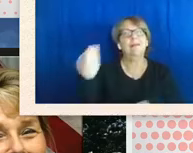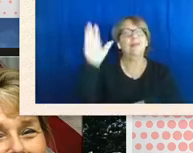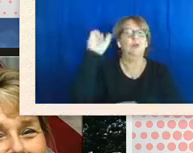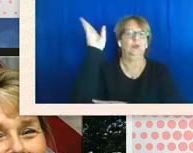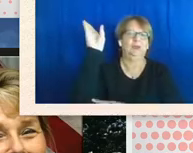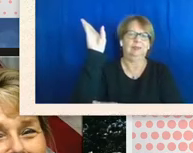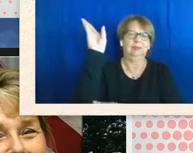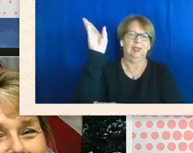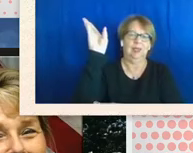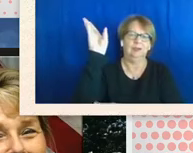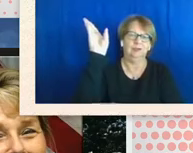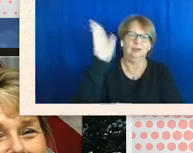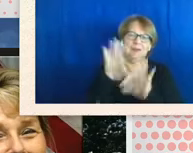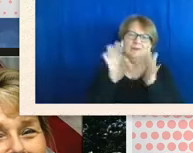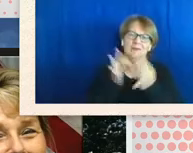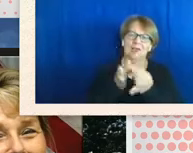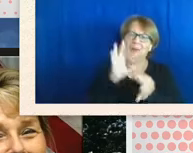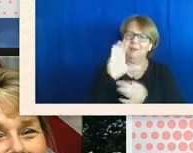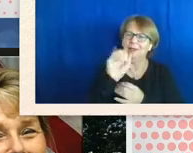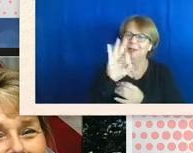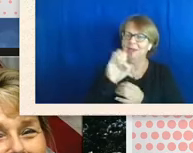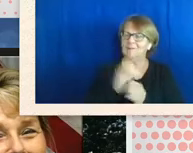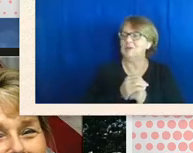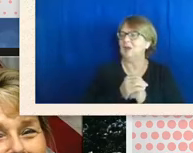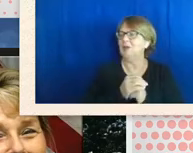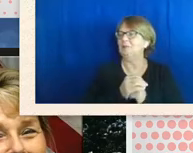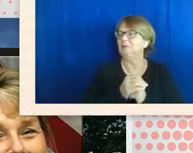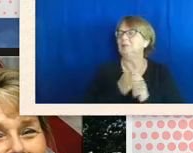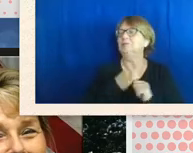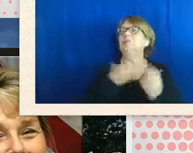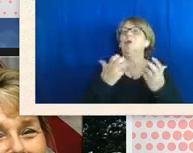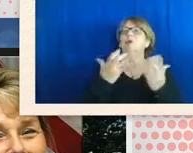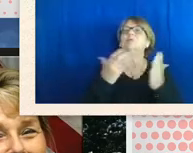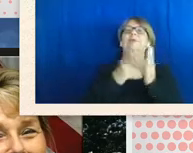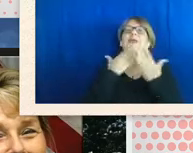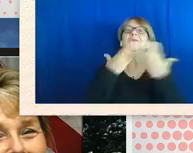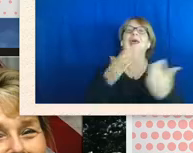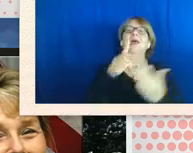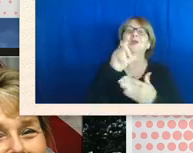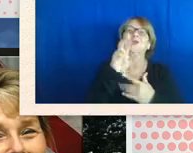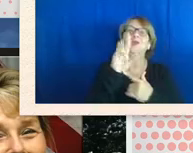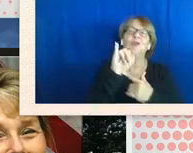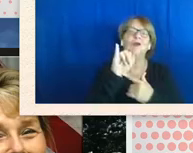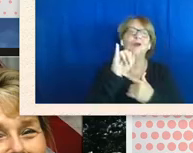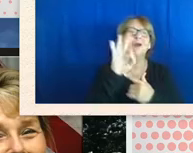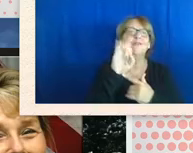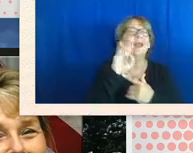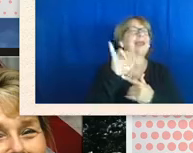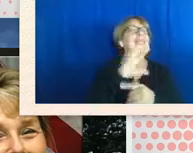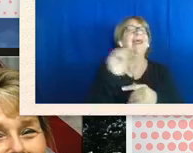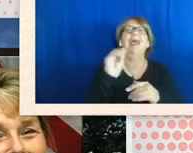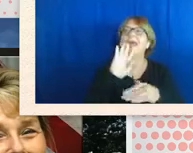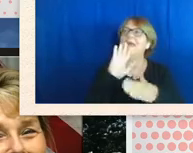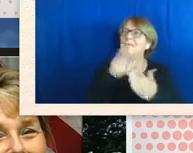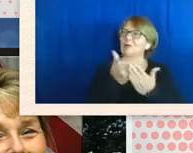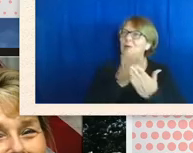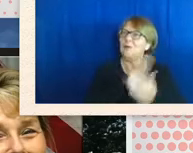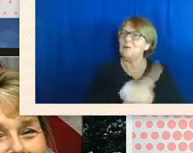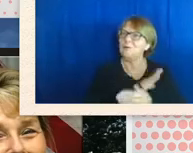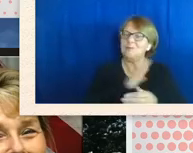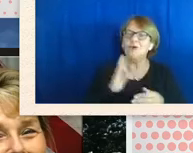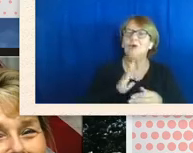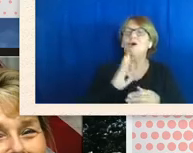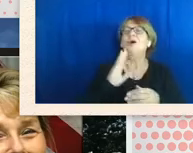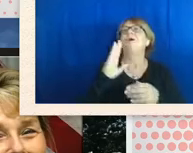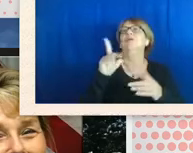Family Cafe. And I want to again thank Lori Fahey and the entire board and team for continuing to put all this